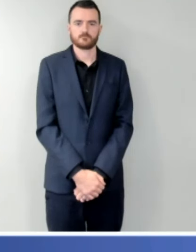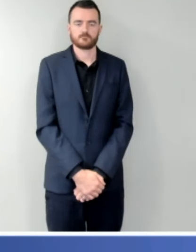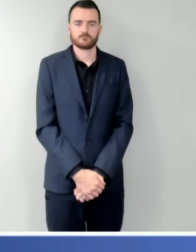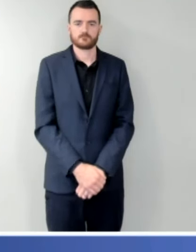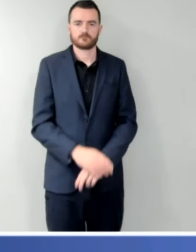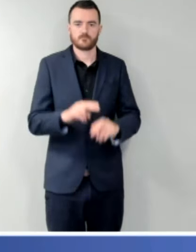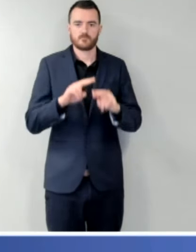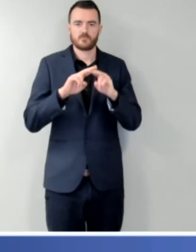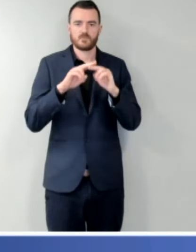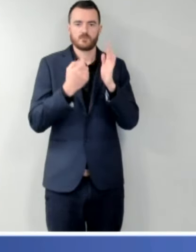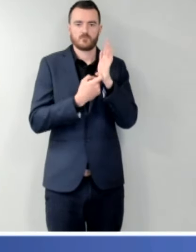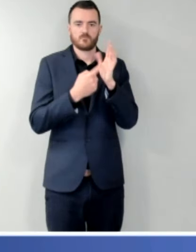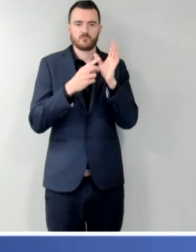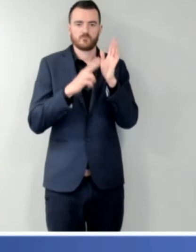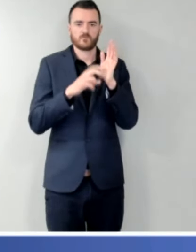Francesca Davison.